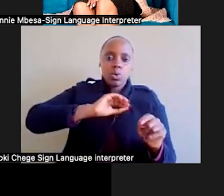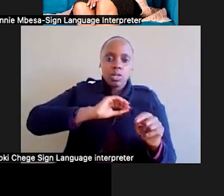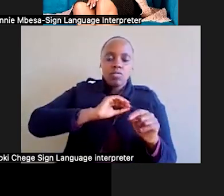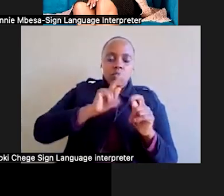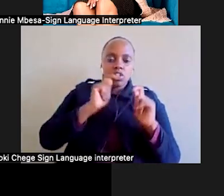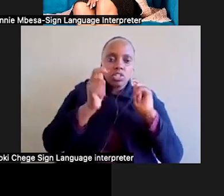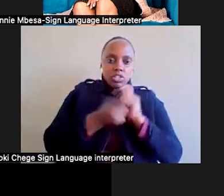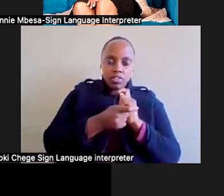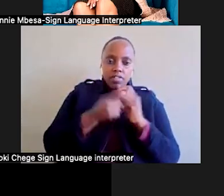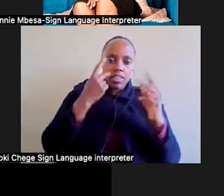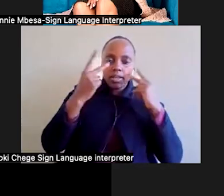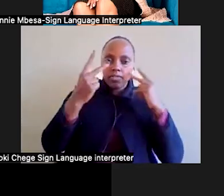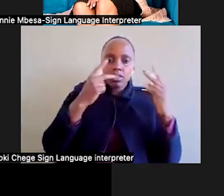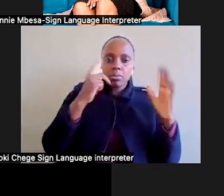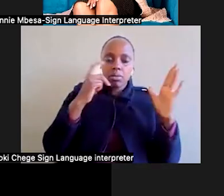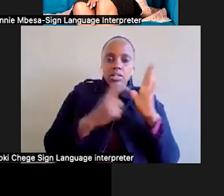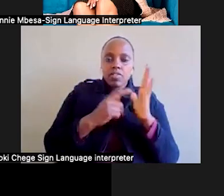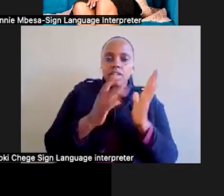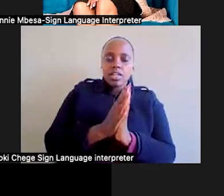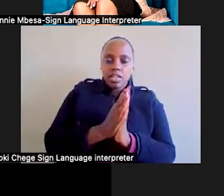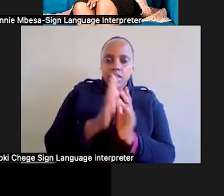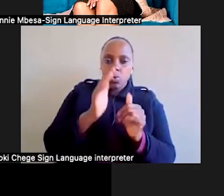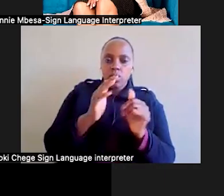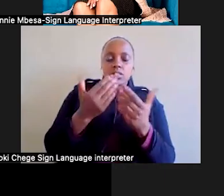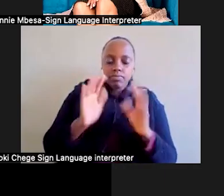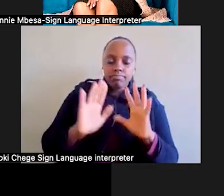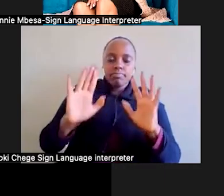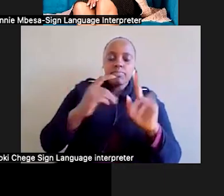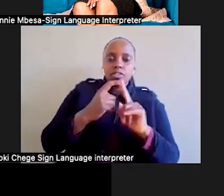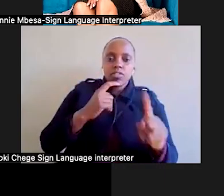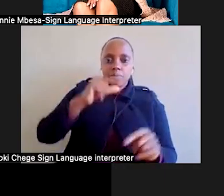the visible recognition and credit away from the government